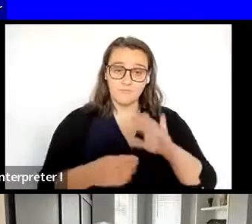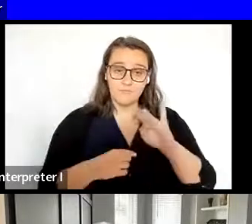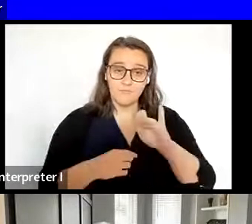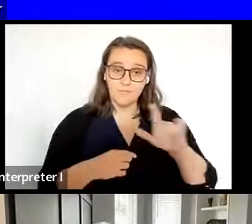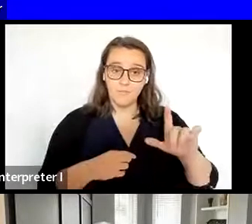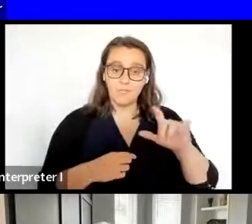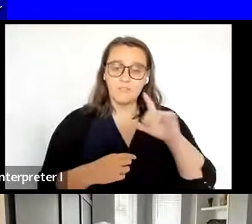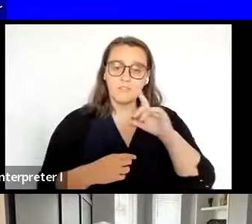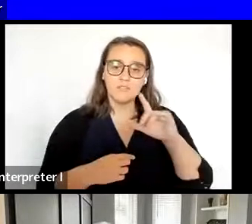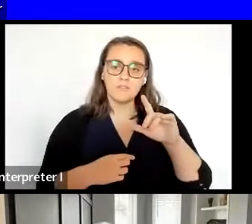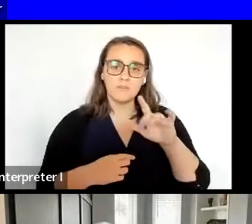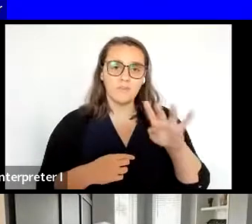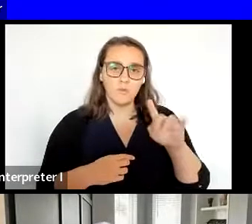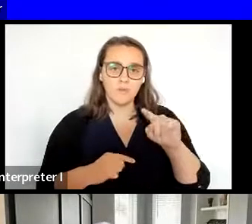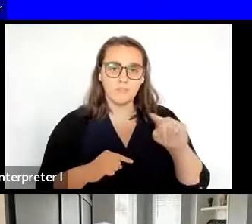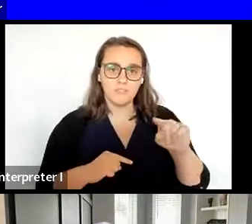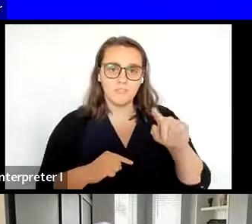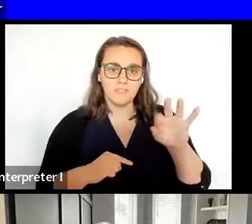24-967.